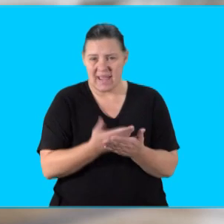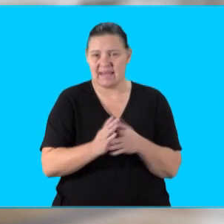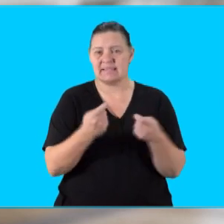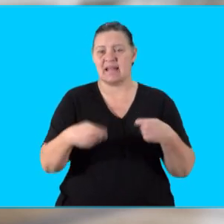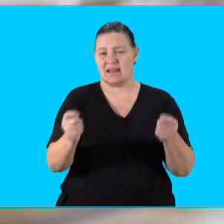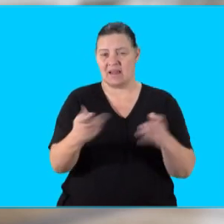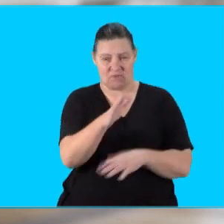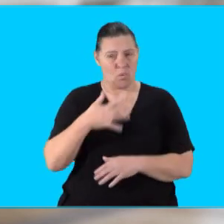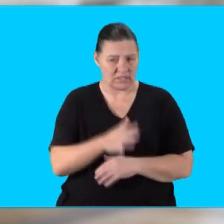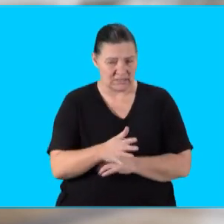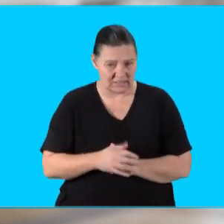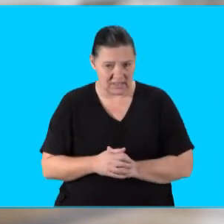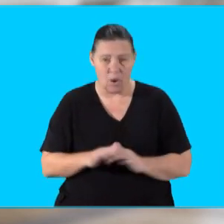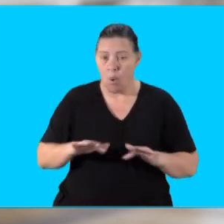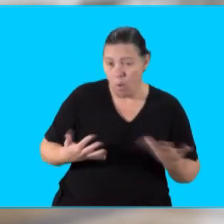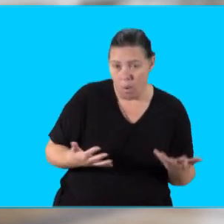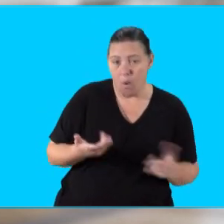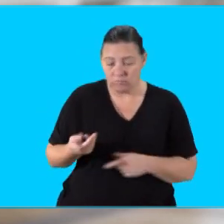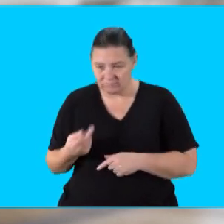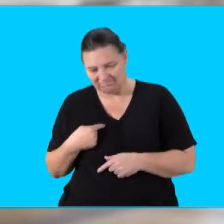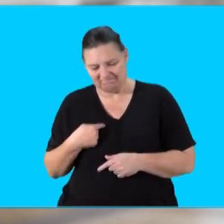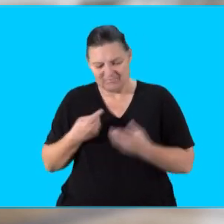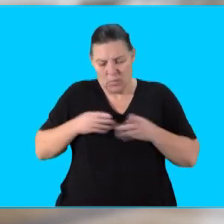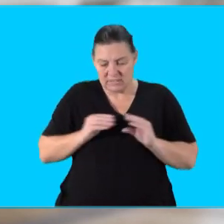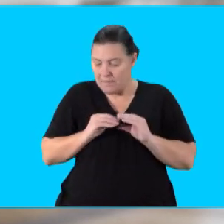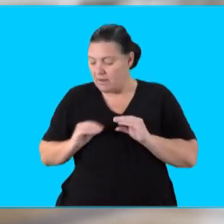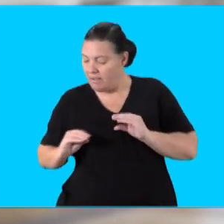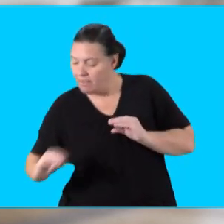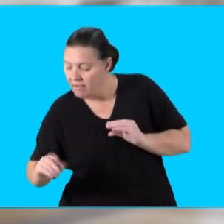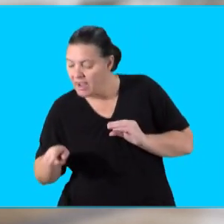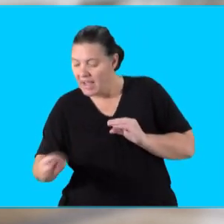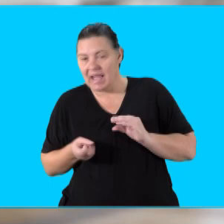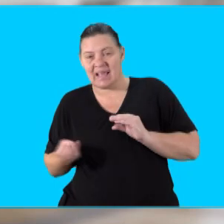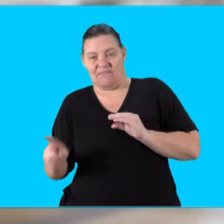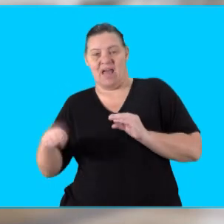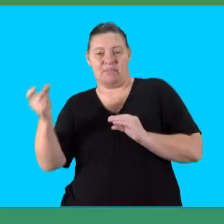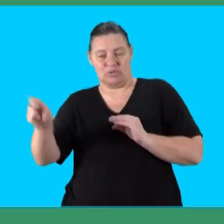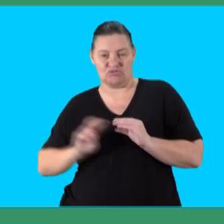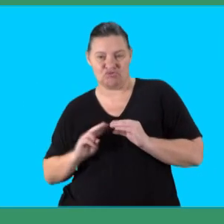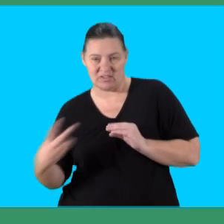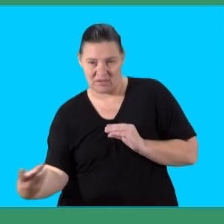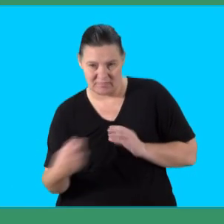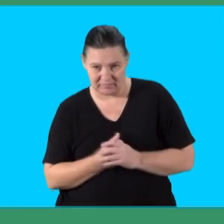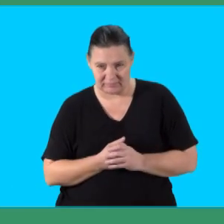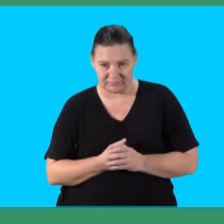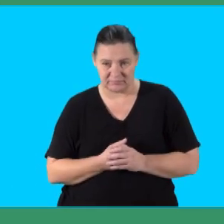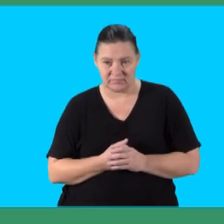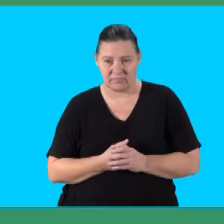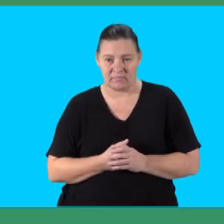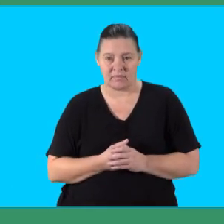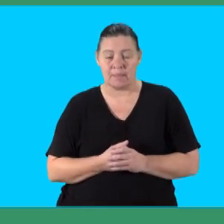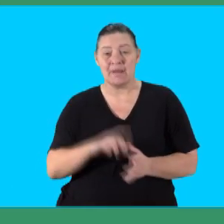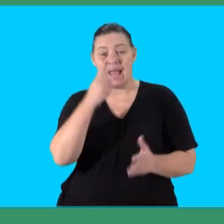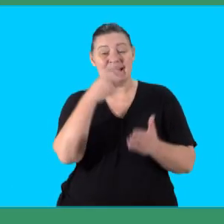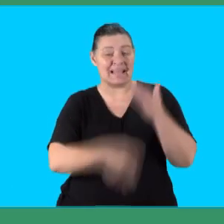them if you want to sell them or even transfer them. So that's another benefit. Then we look at taxation. Companies have